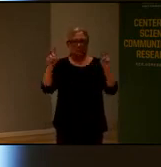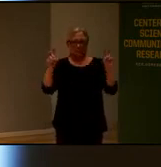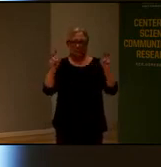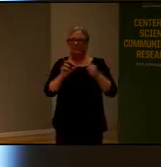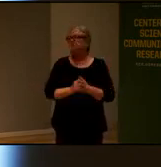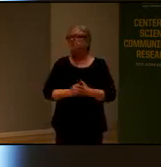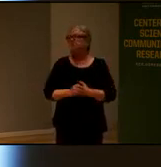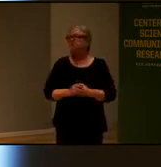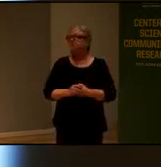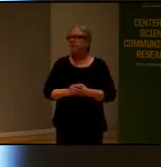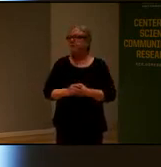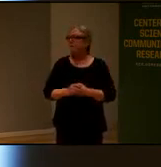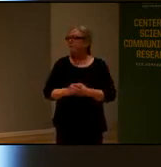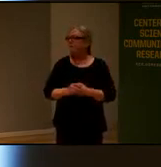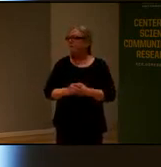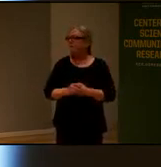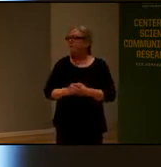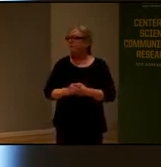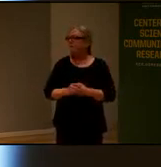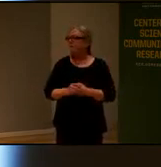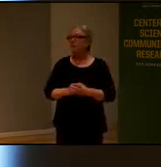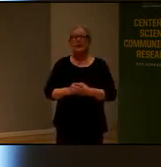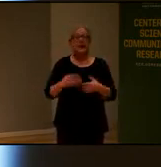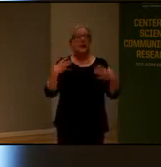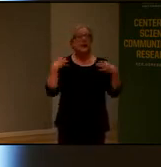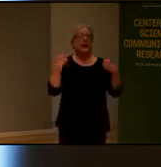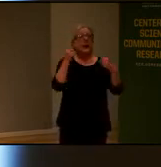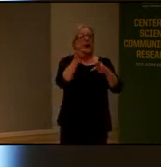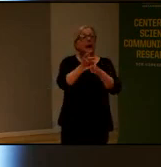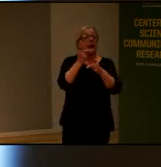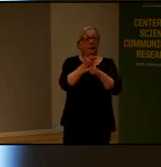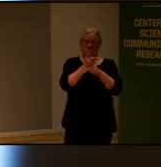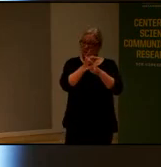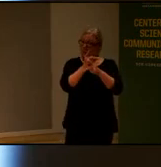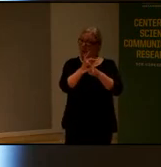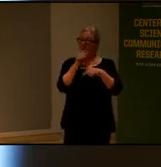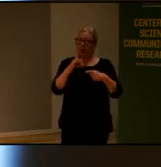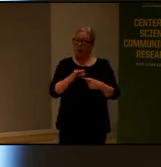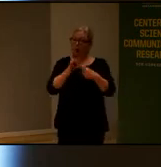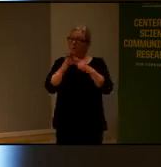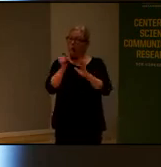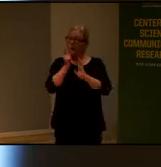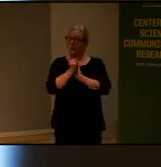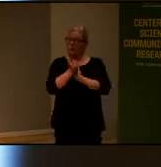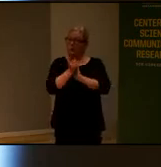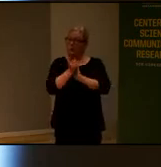We're at a really unique moment in healthcare where the pandemic has